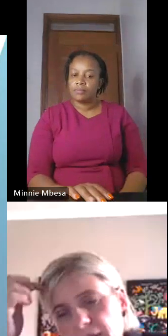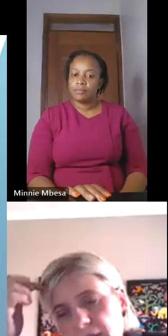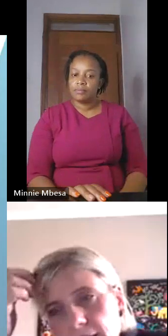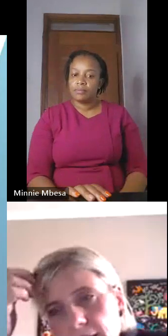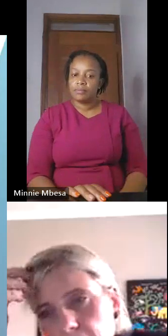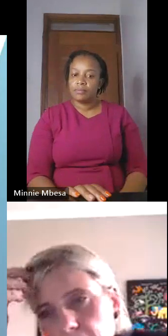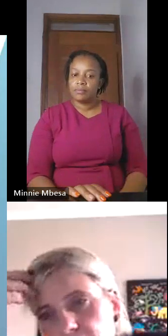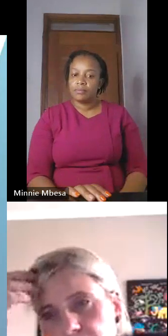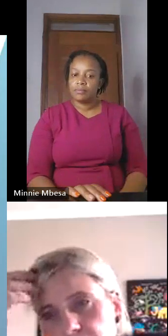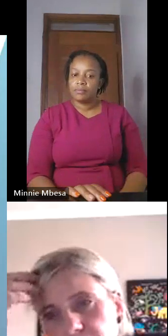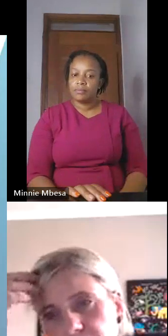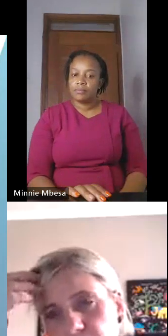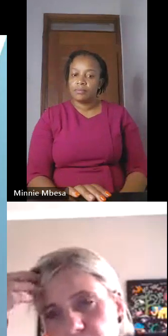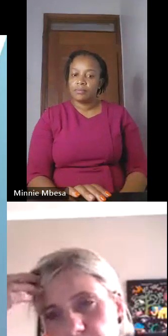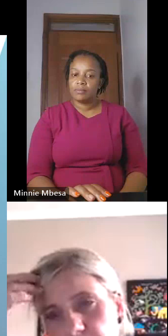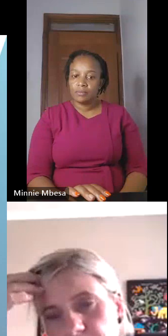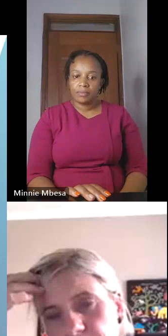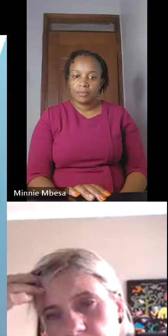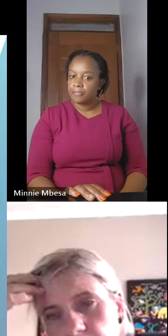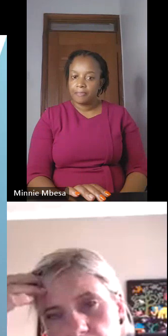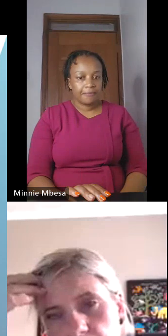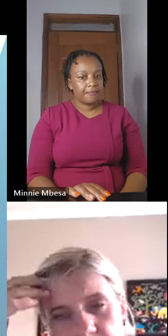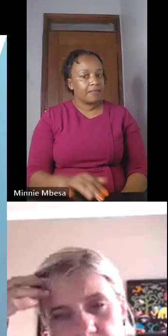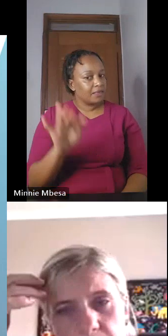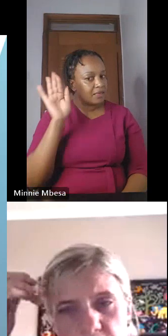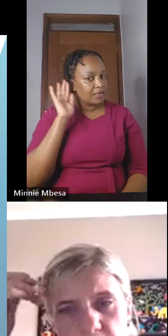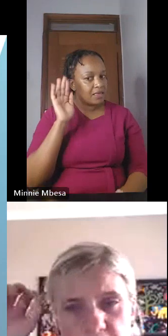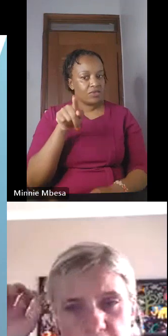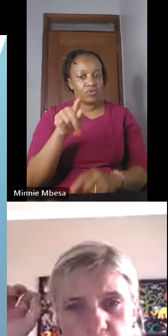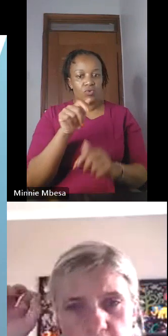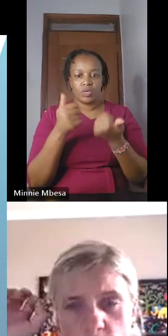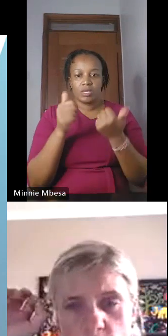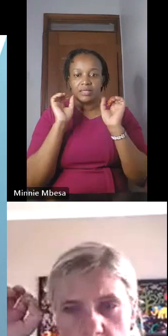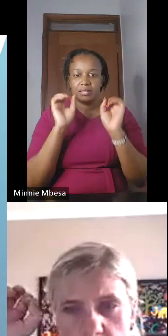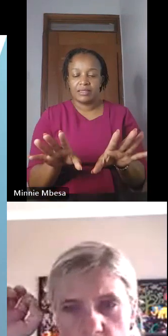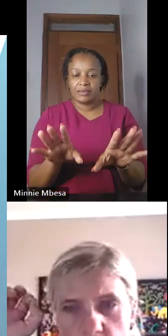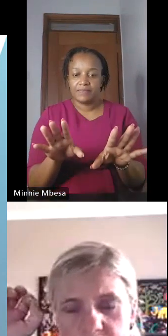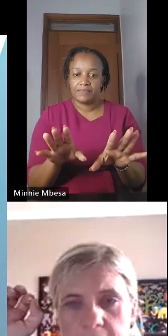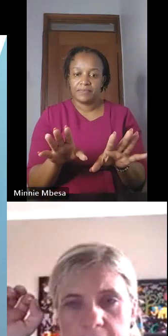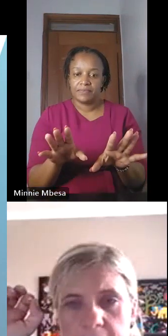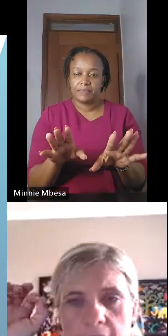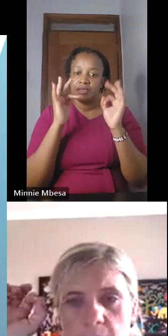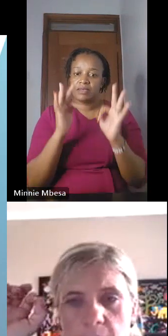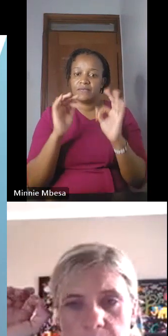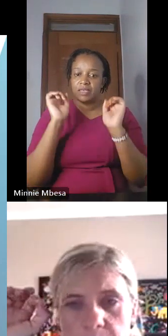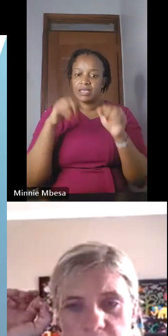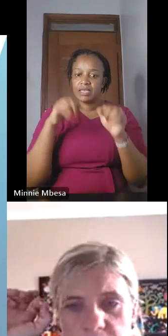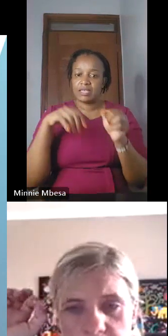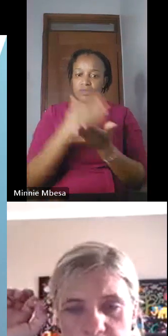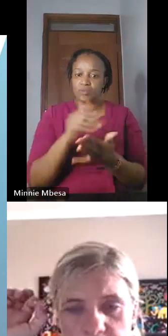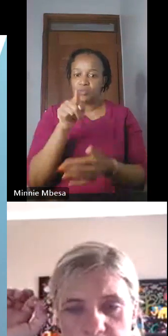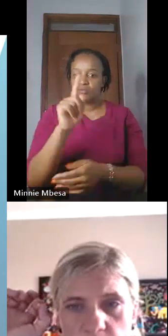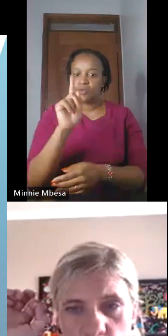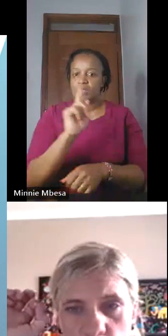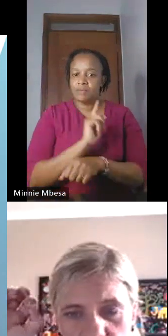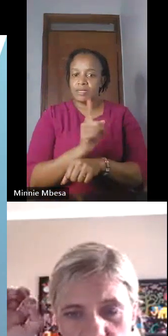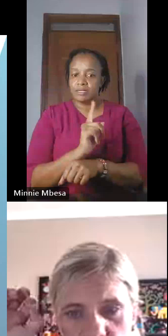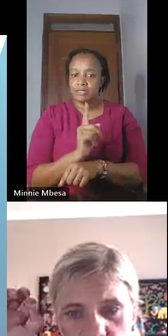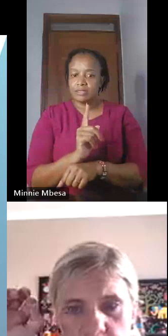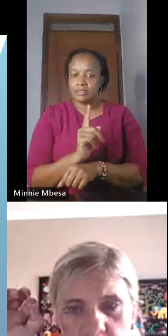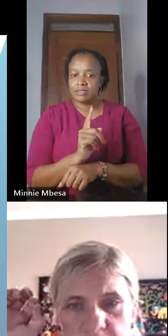one of the Jennifer, sorry, if I may just stop you for one moment. Let me just clarify